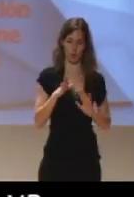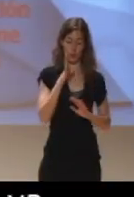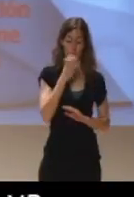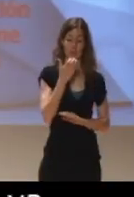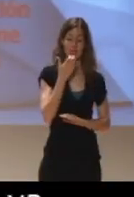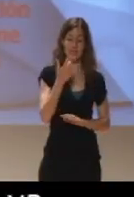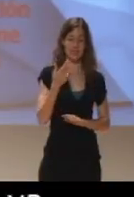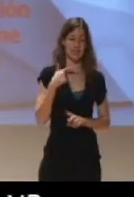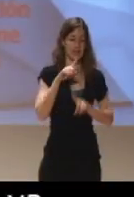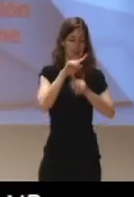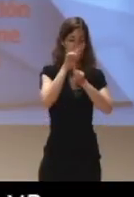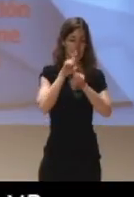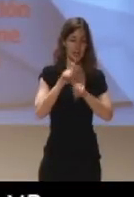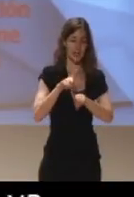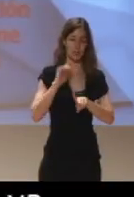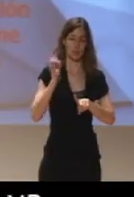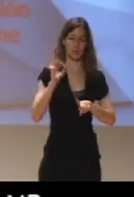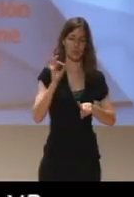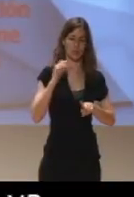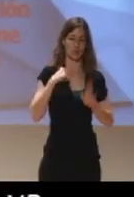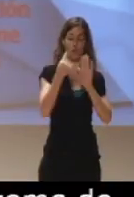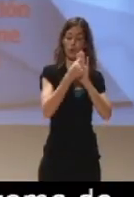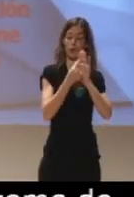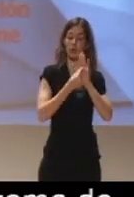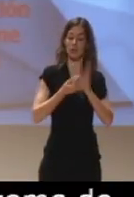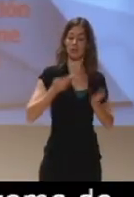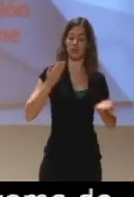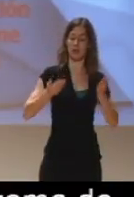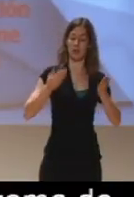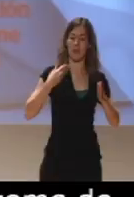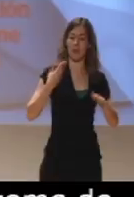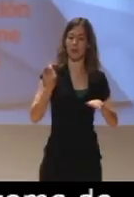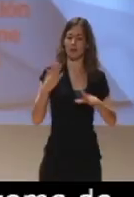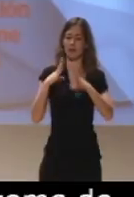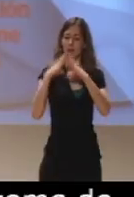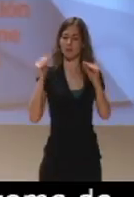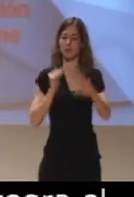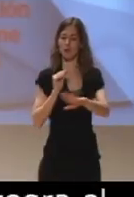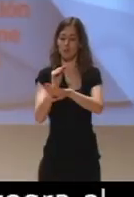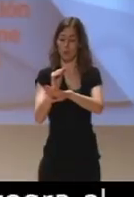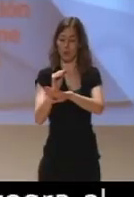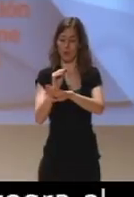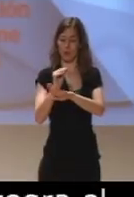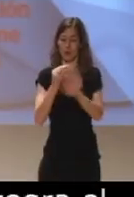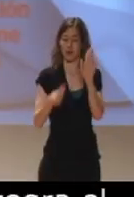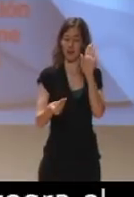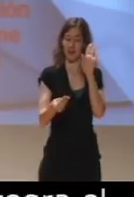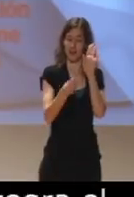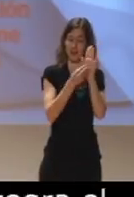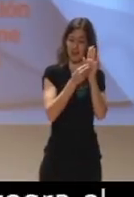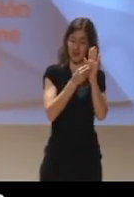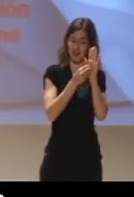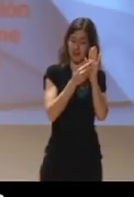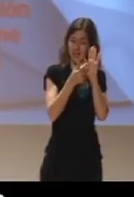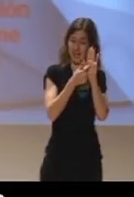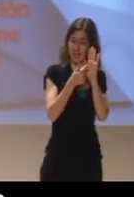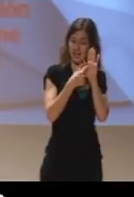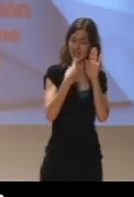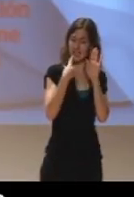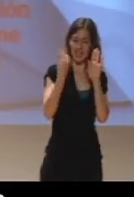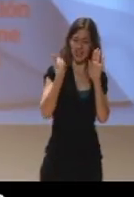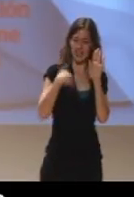an economic drive behind it. I mean, if the items when giving a grant at